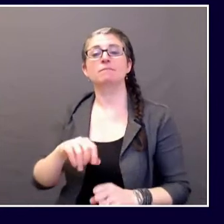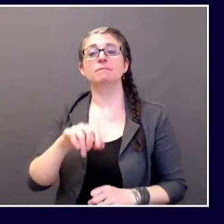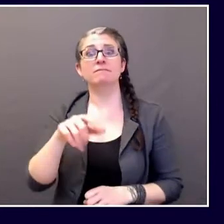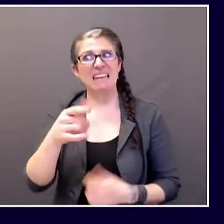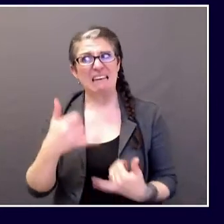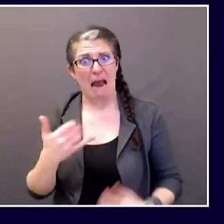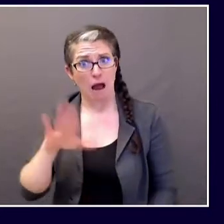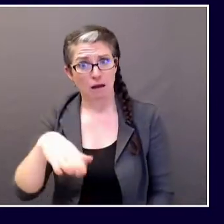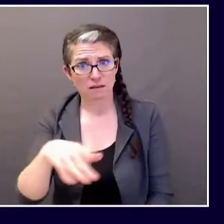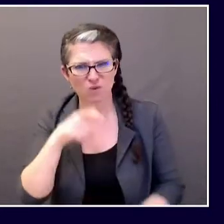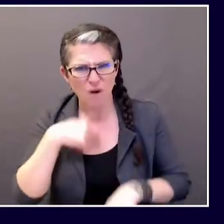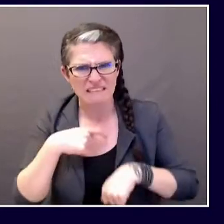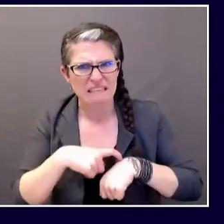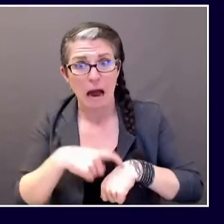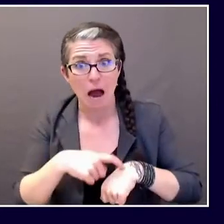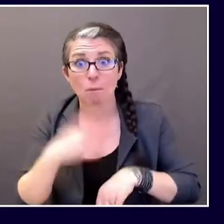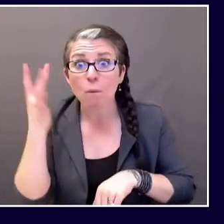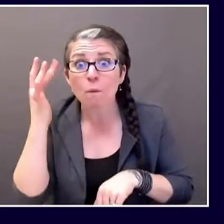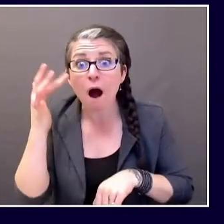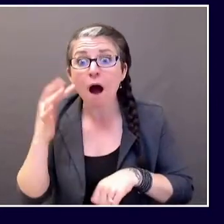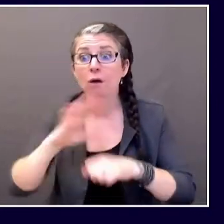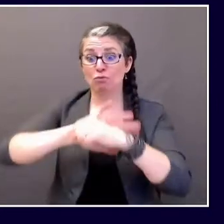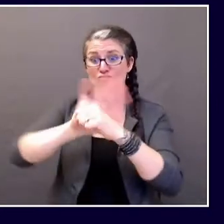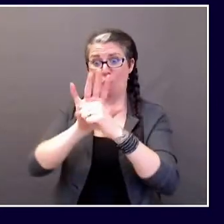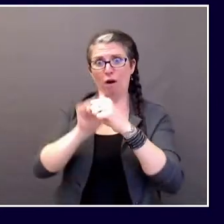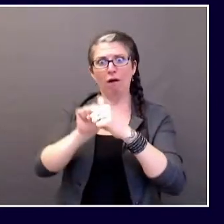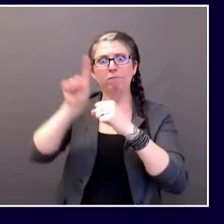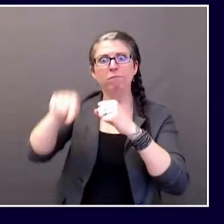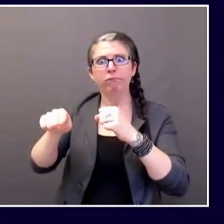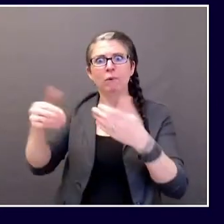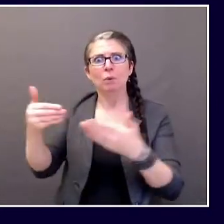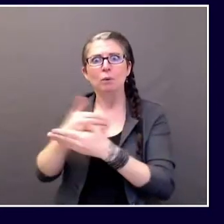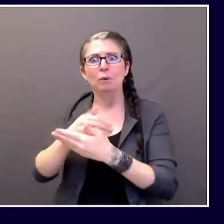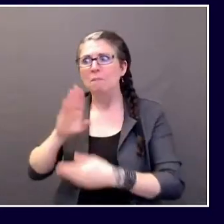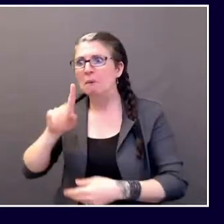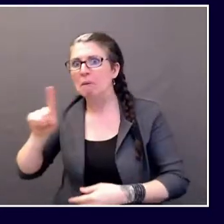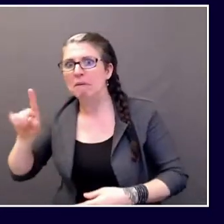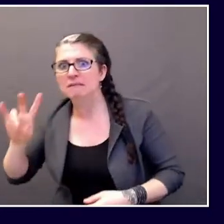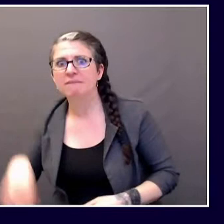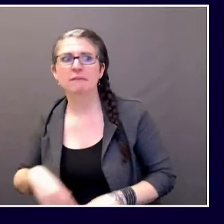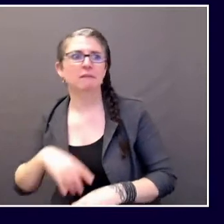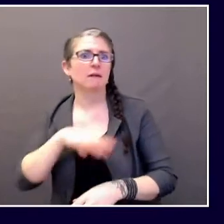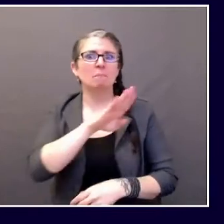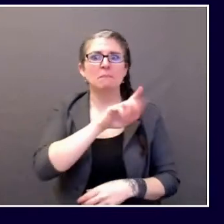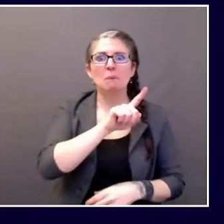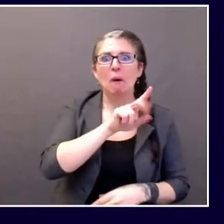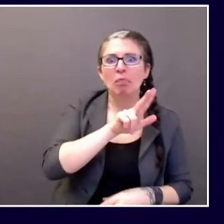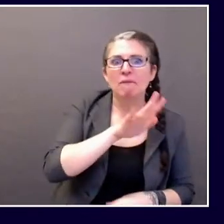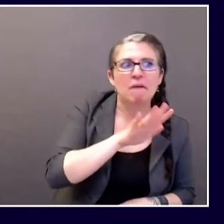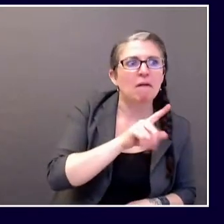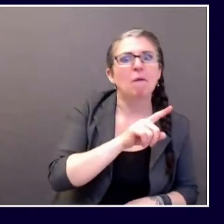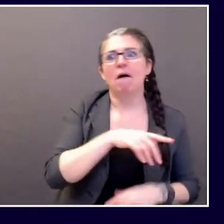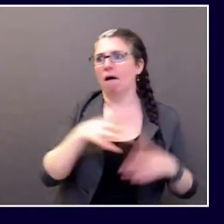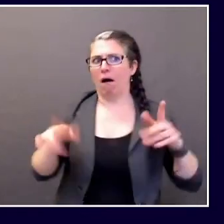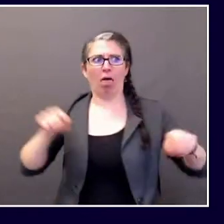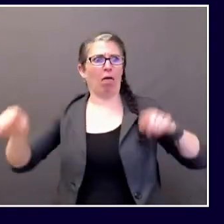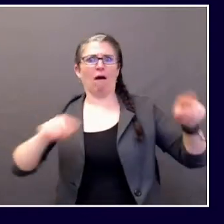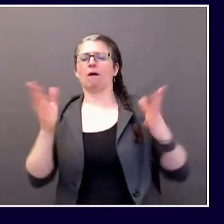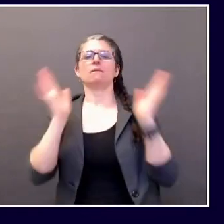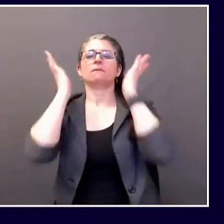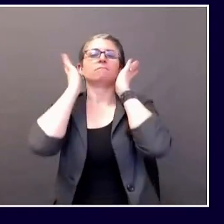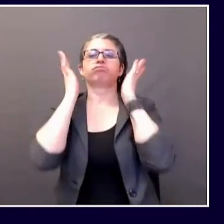did I miss? I'll just add 2 points. I think the point about the variant is one I would like to underscore